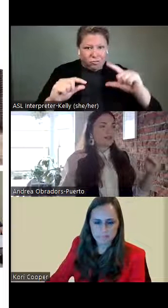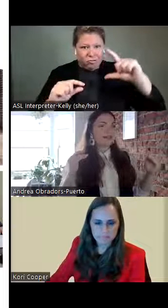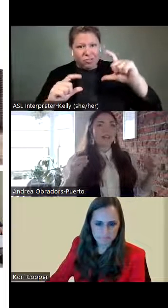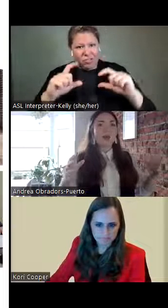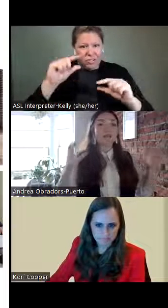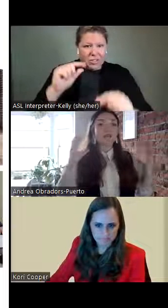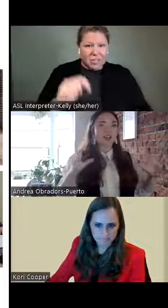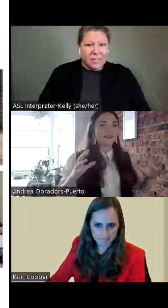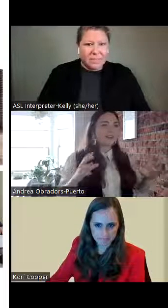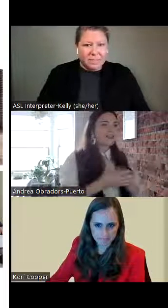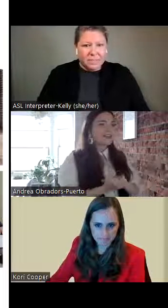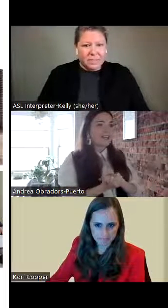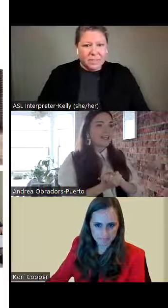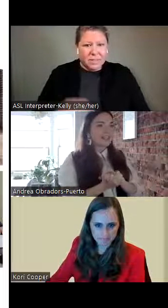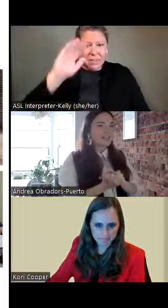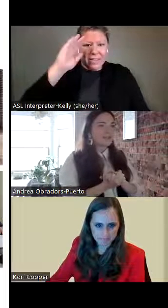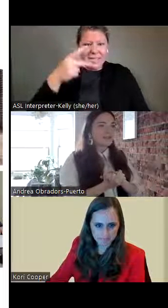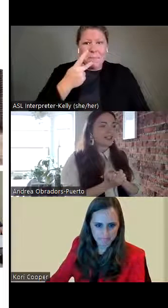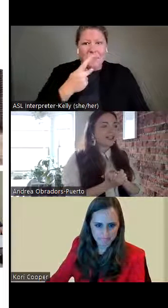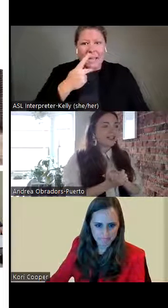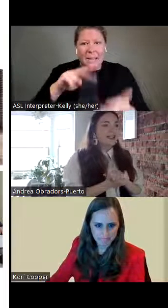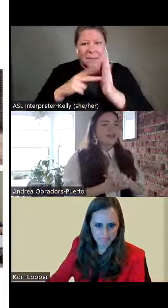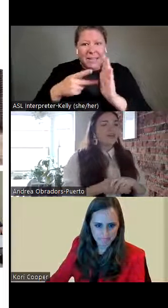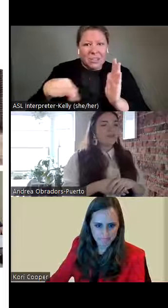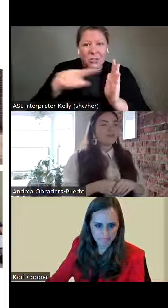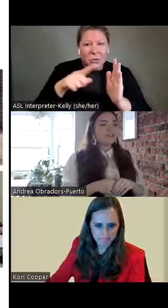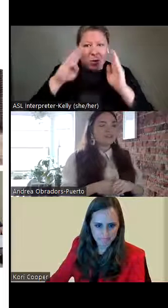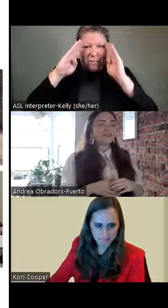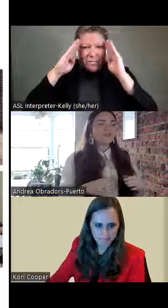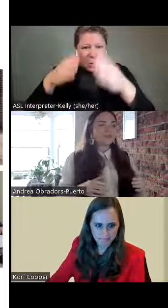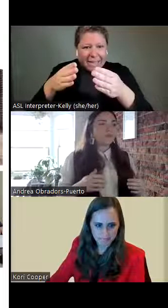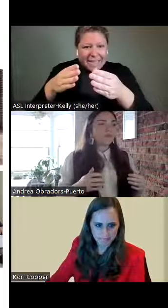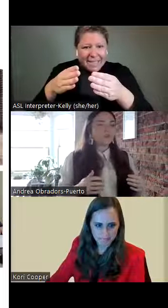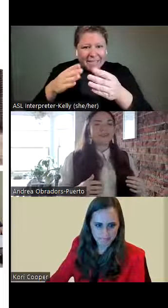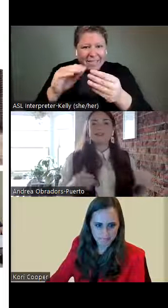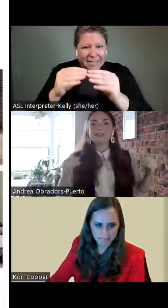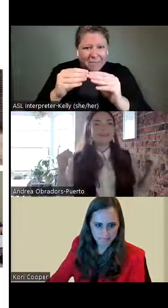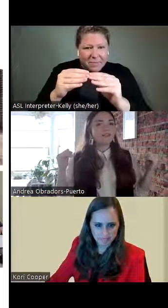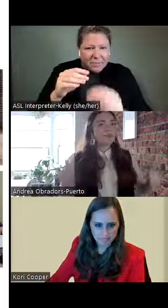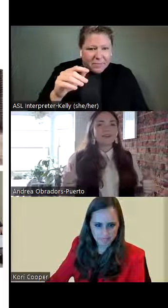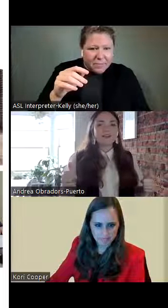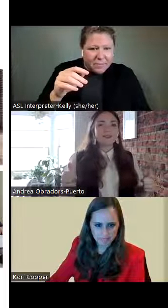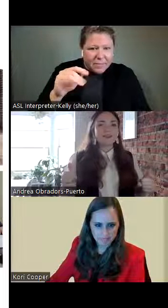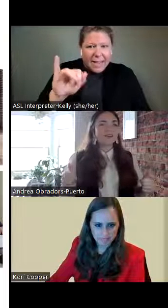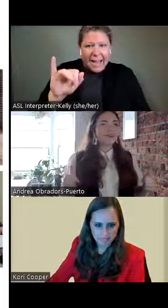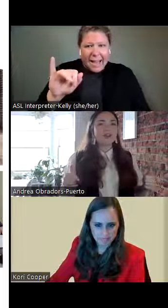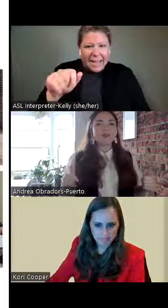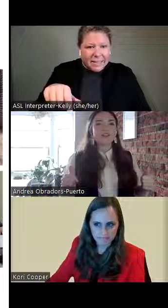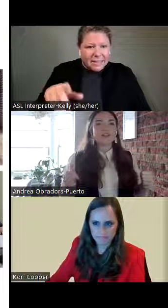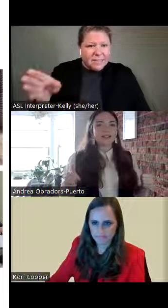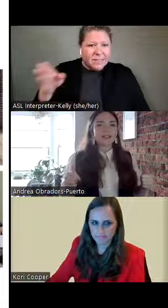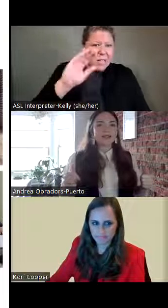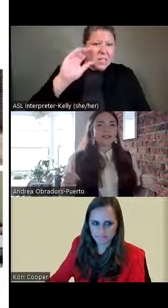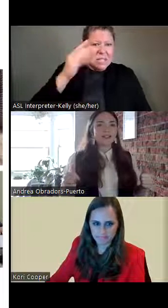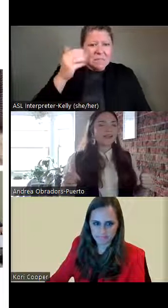people. This is how I'm reading this data so far. A few tired people. We are the only, we are